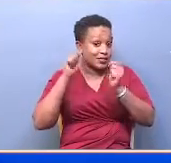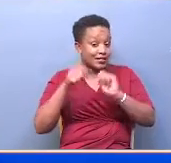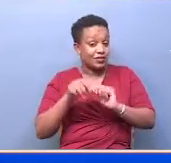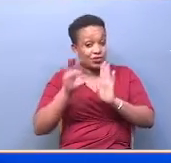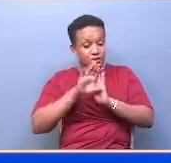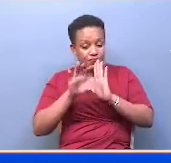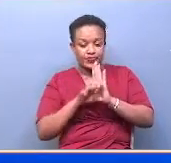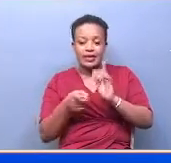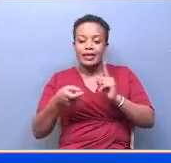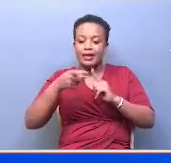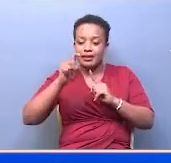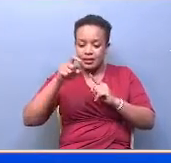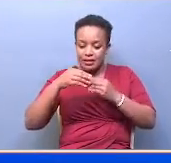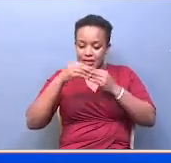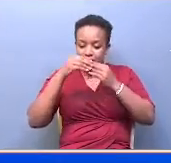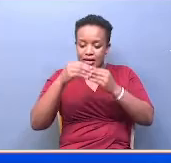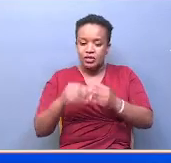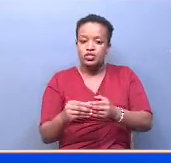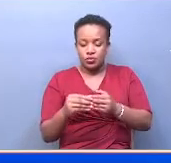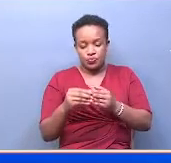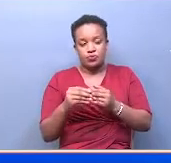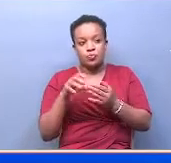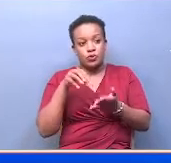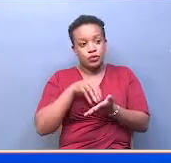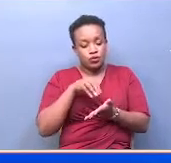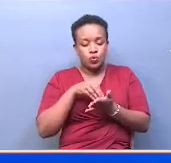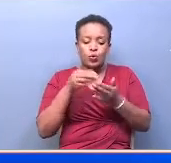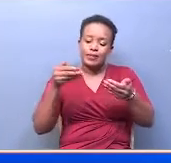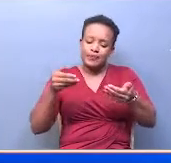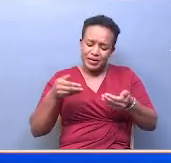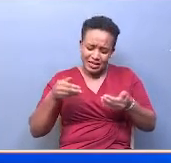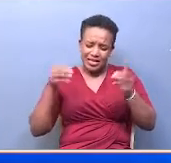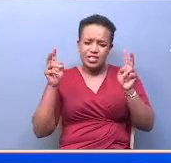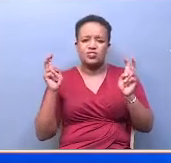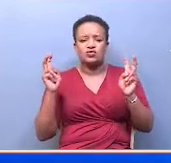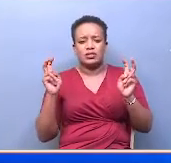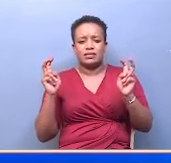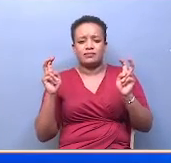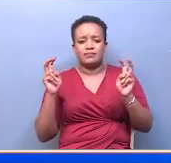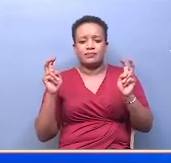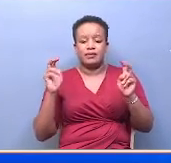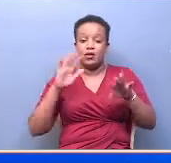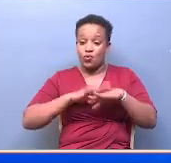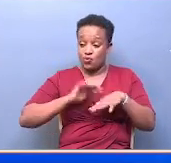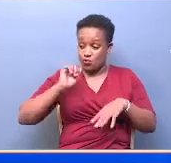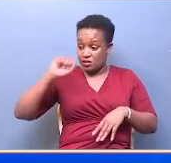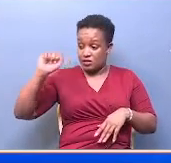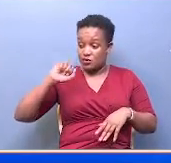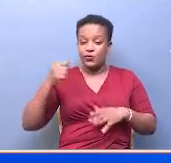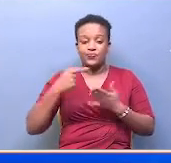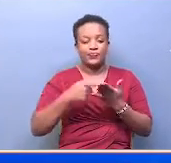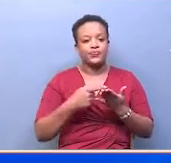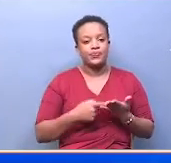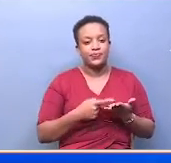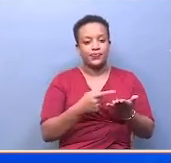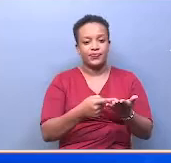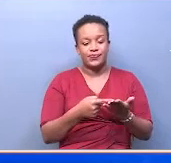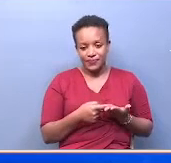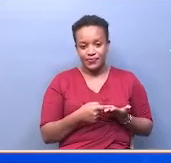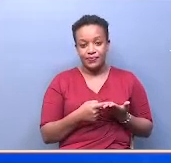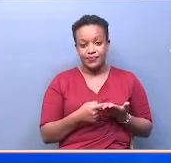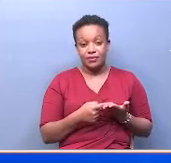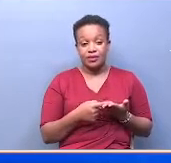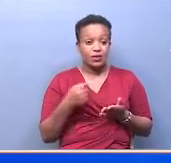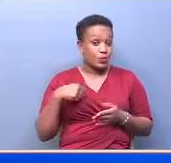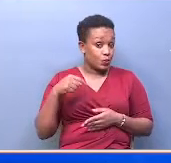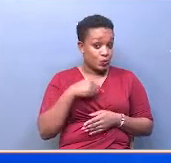leadership positions. That we are going to bring issues into the political conversation. That we